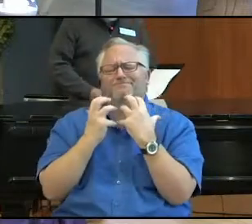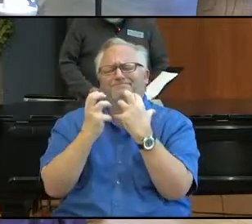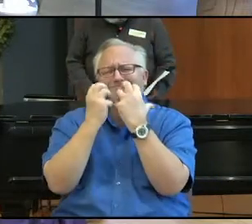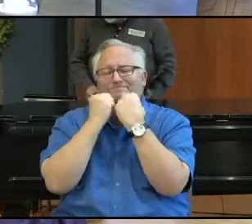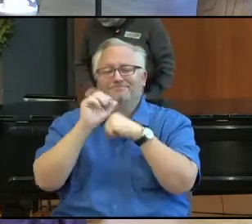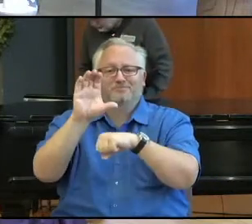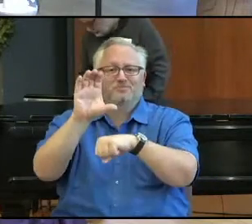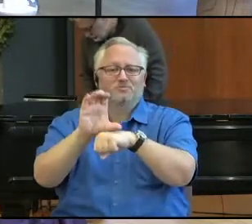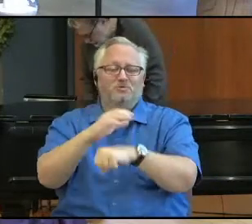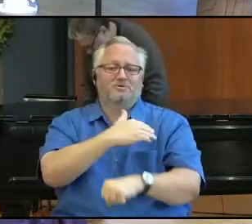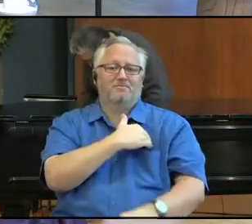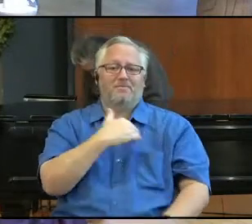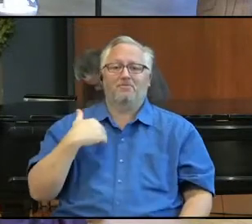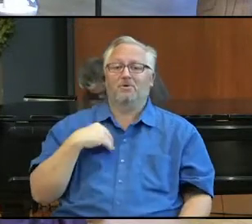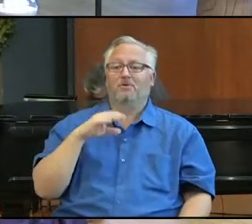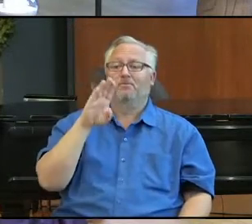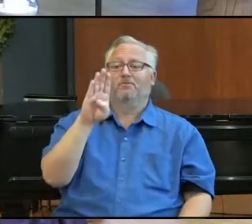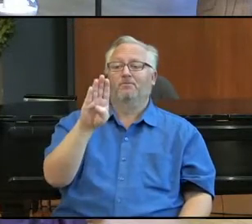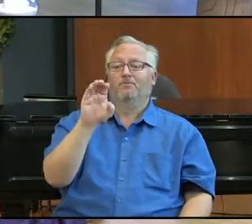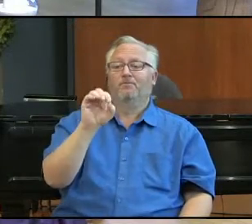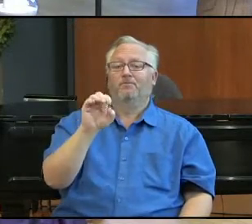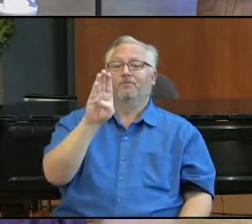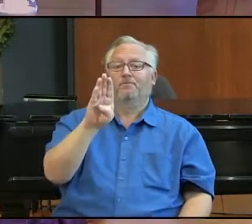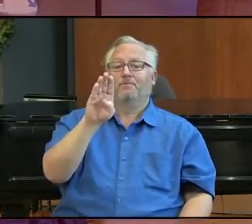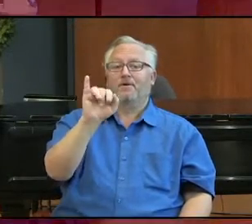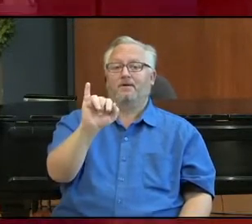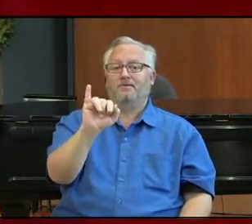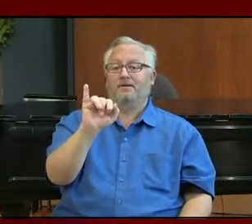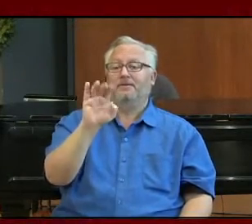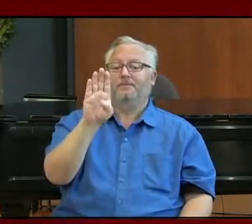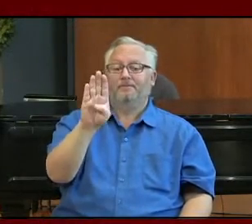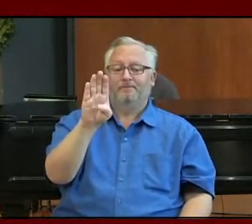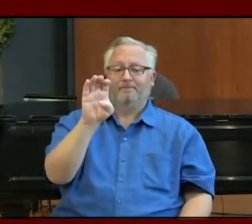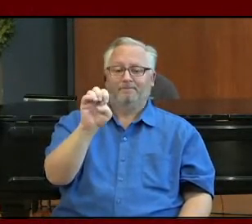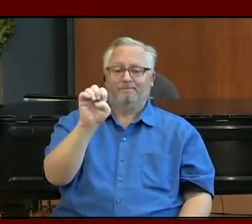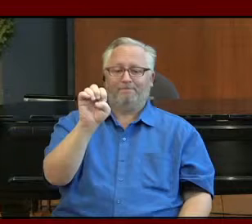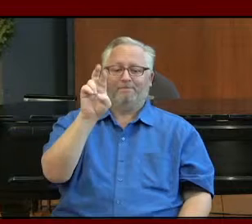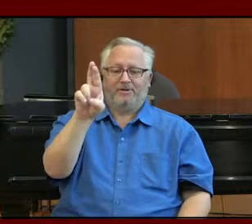member of this community, Bobby Beer.